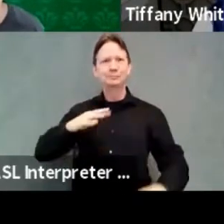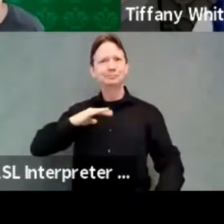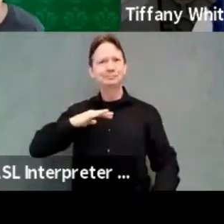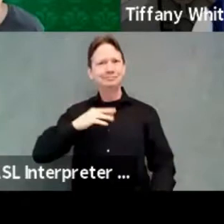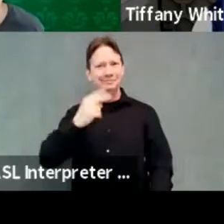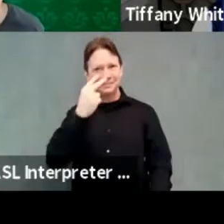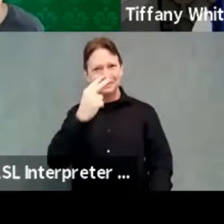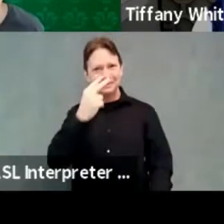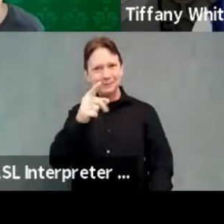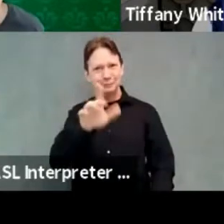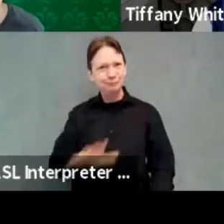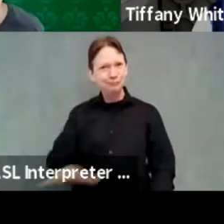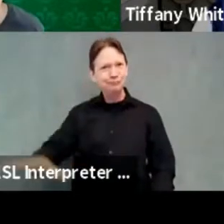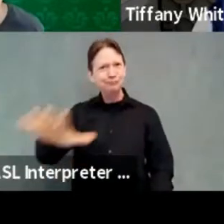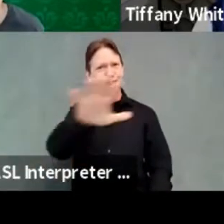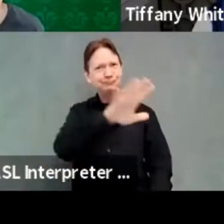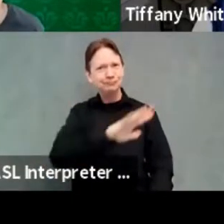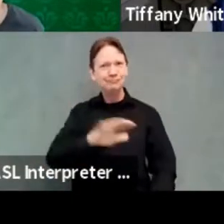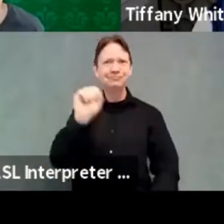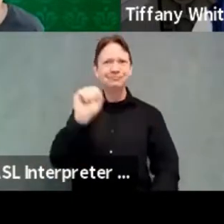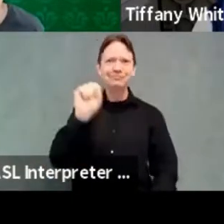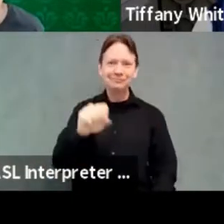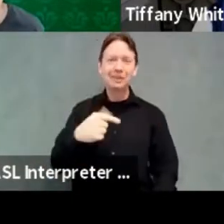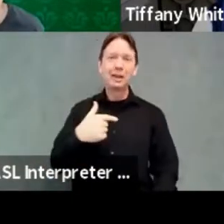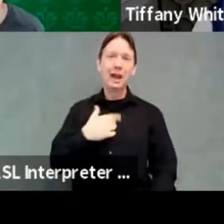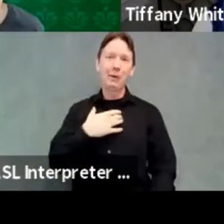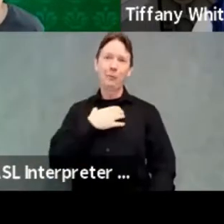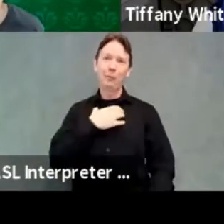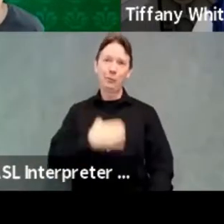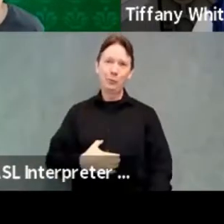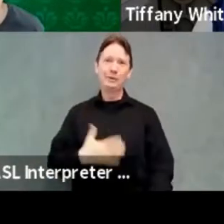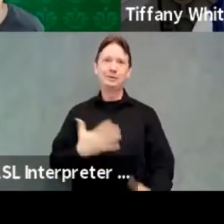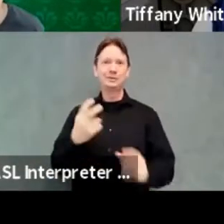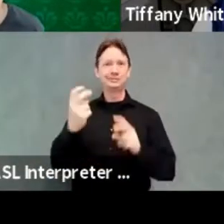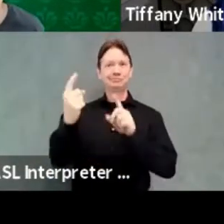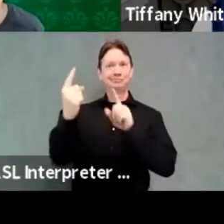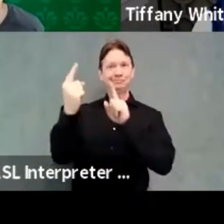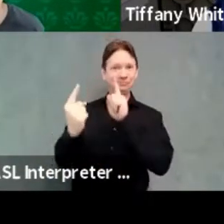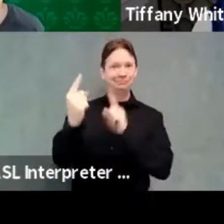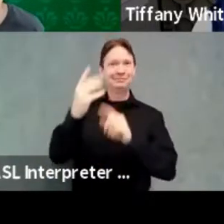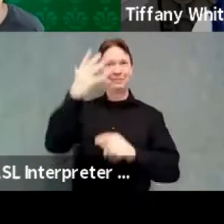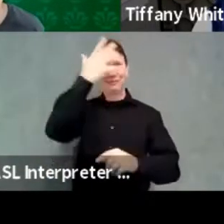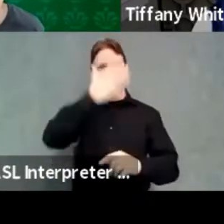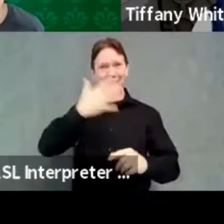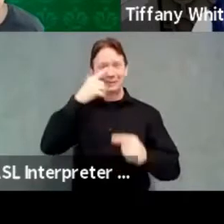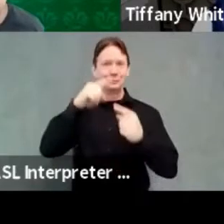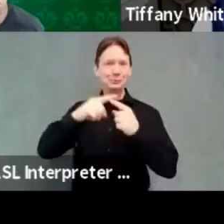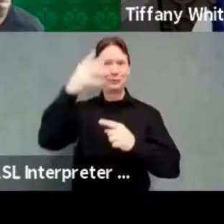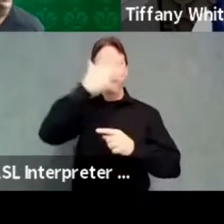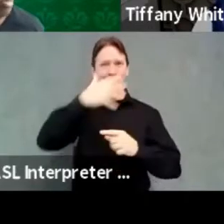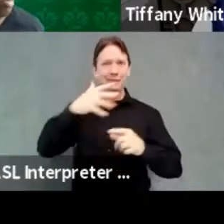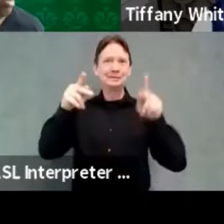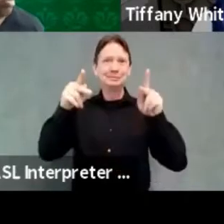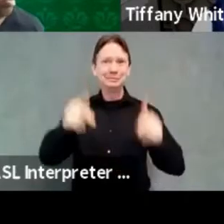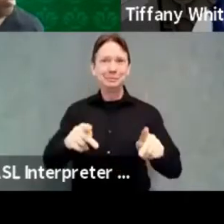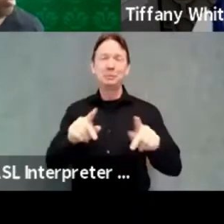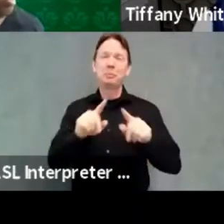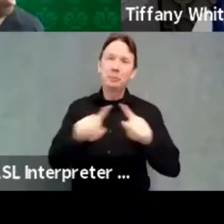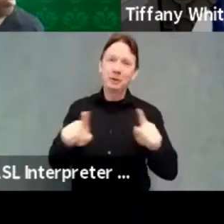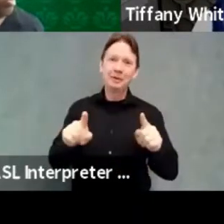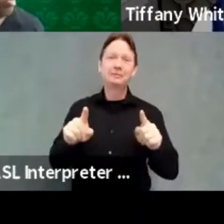actually face to face with you, but we're online. So that's one of those things we're dealing with at this present moment. Hopefully next year it'll be